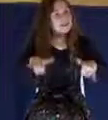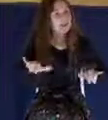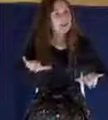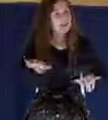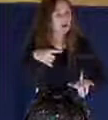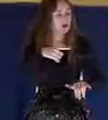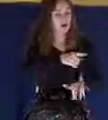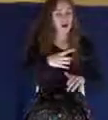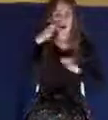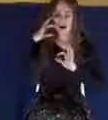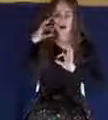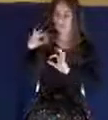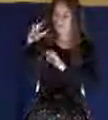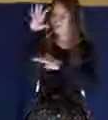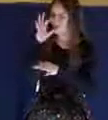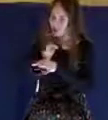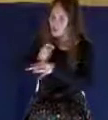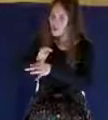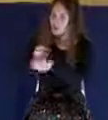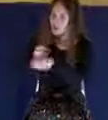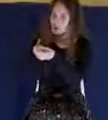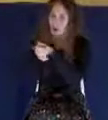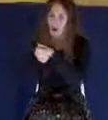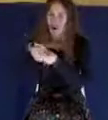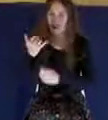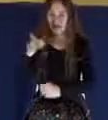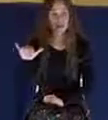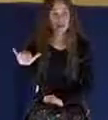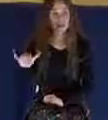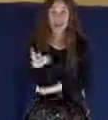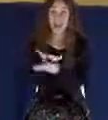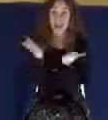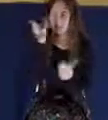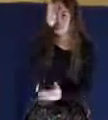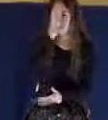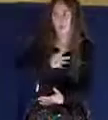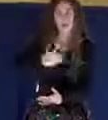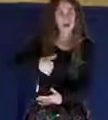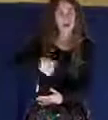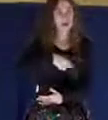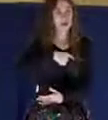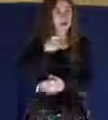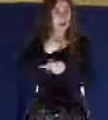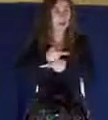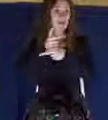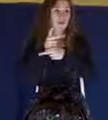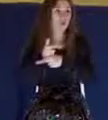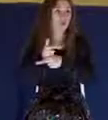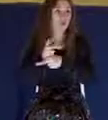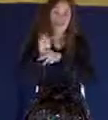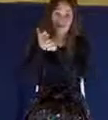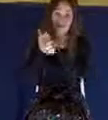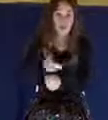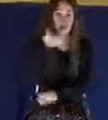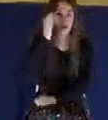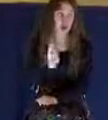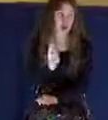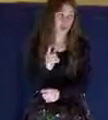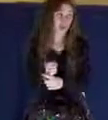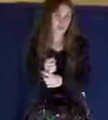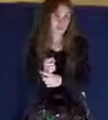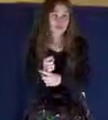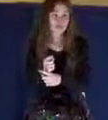supportive. You know, as men, we have to be careful that we walk with God, don't we? But here's the next